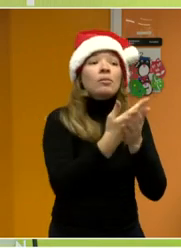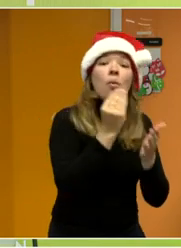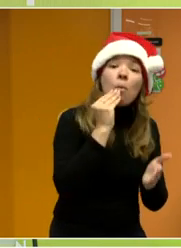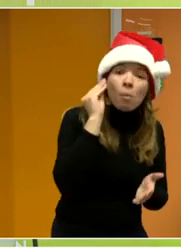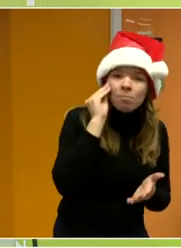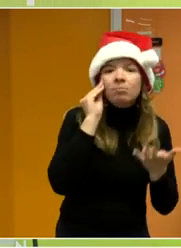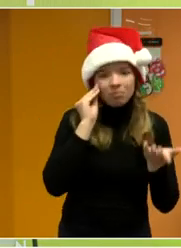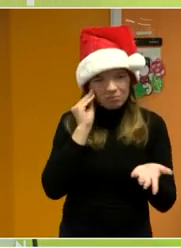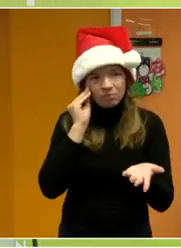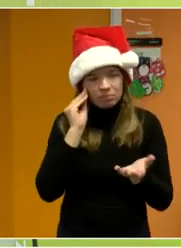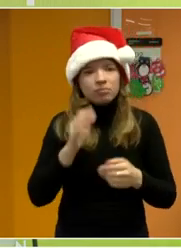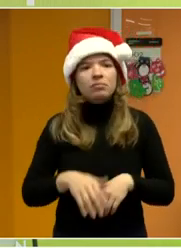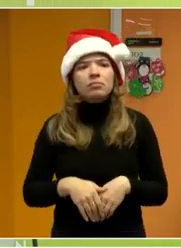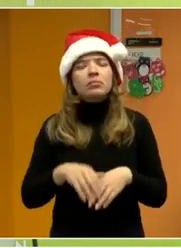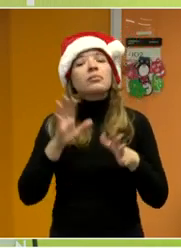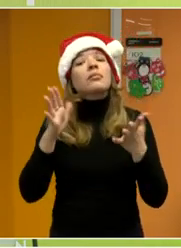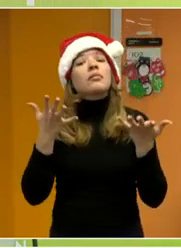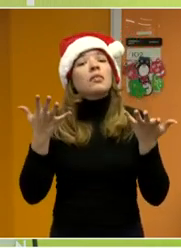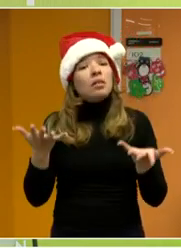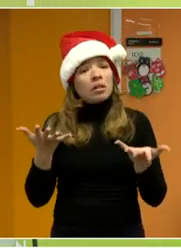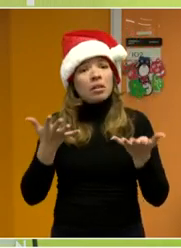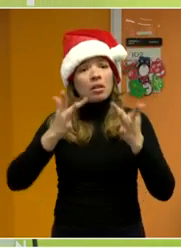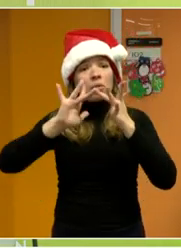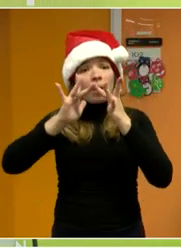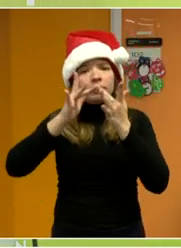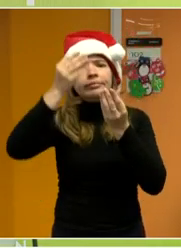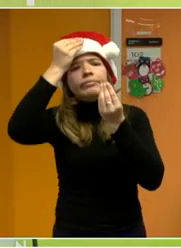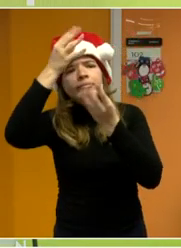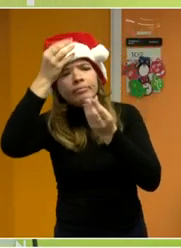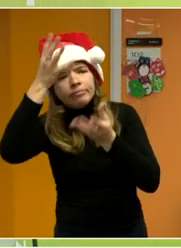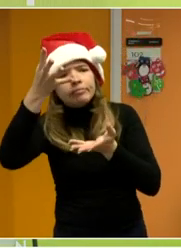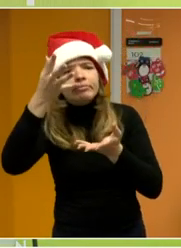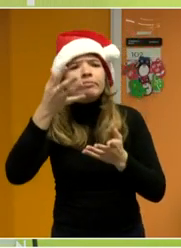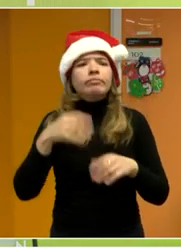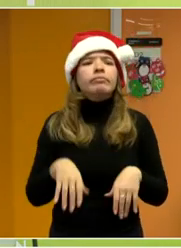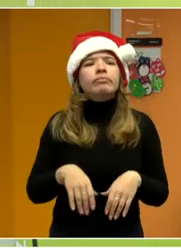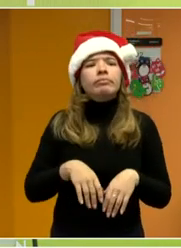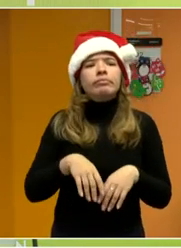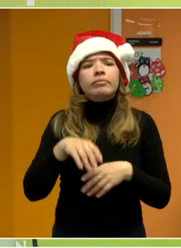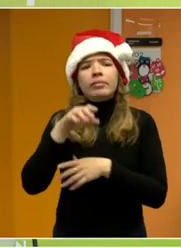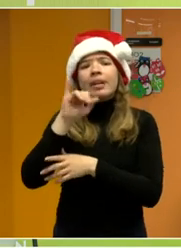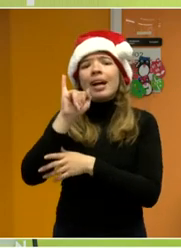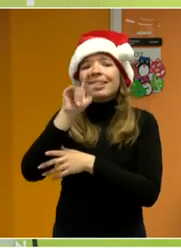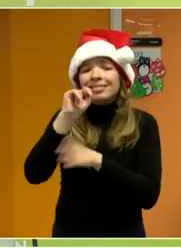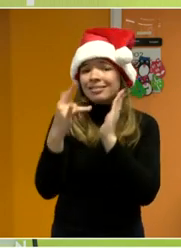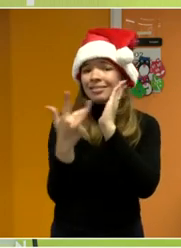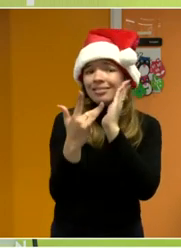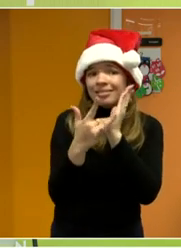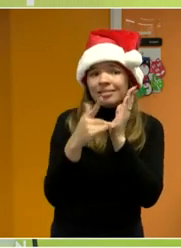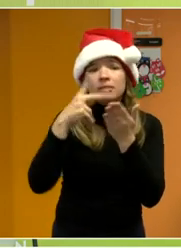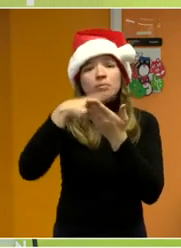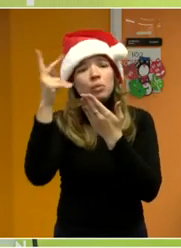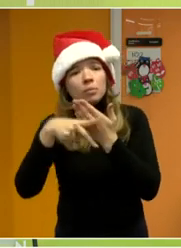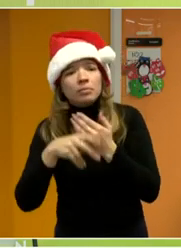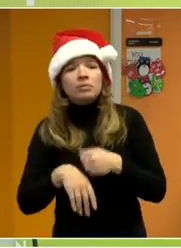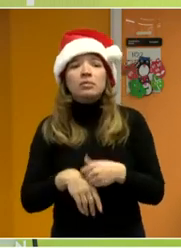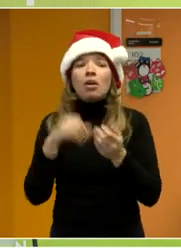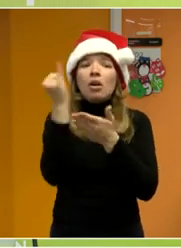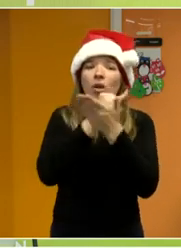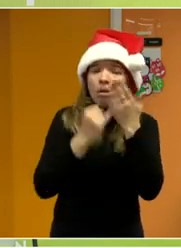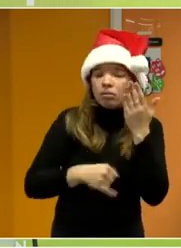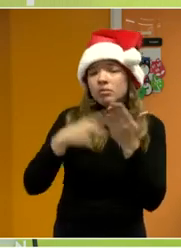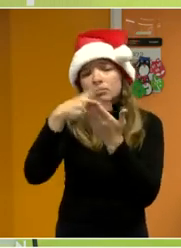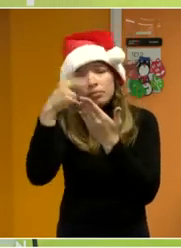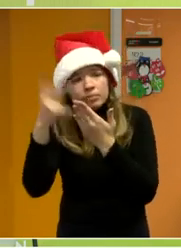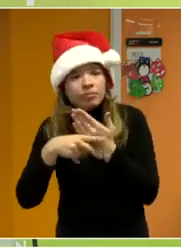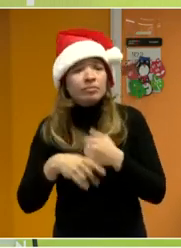that's out that you can check out on our website for additional IT programming as well as arts programming, and we hope that there will be some